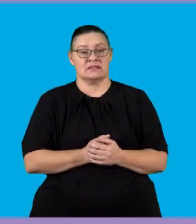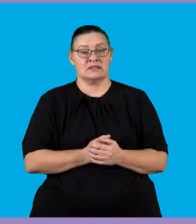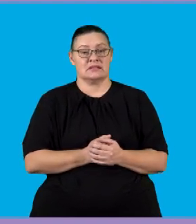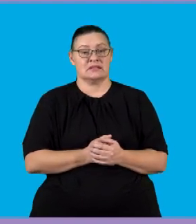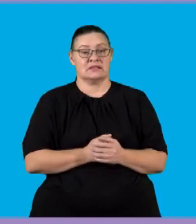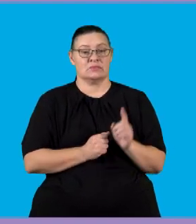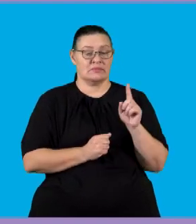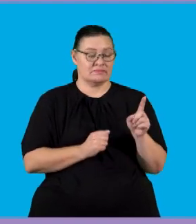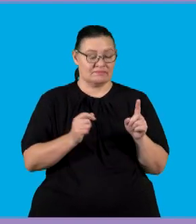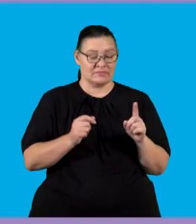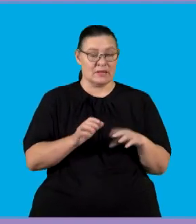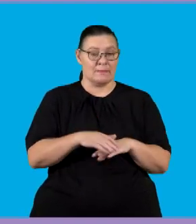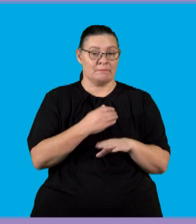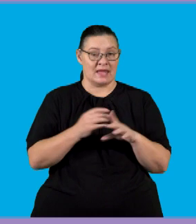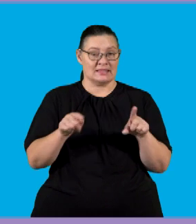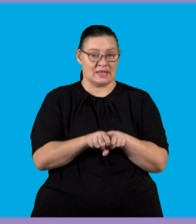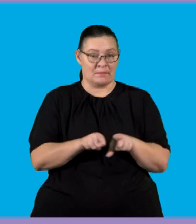and add those exponents.